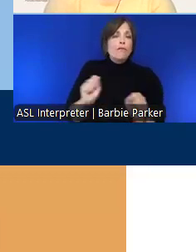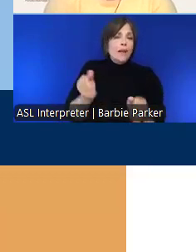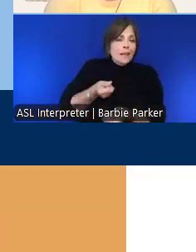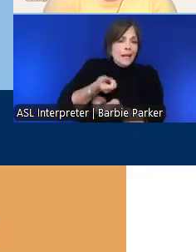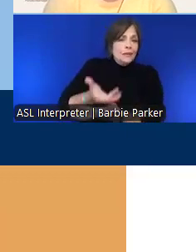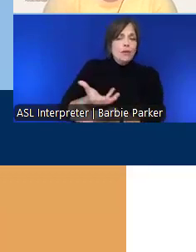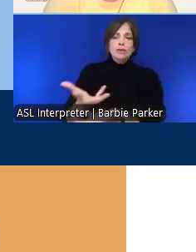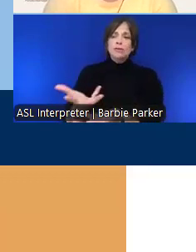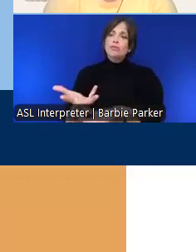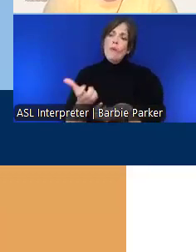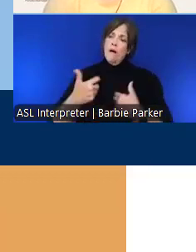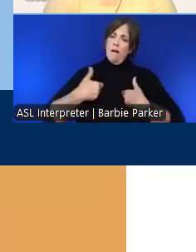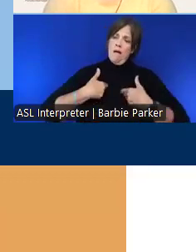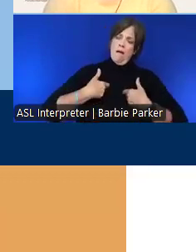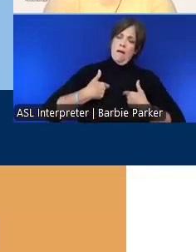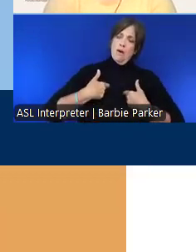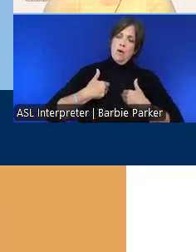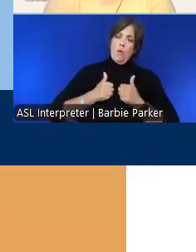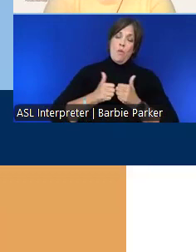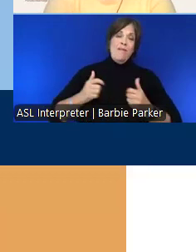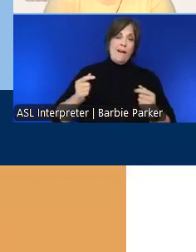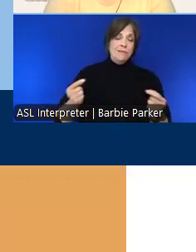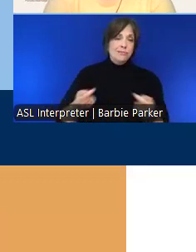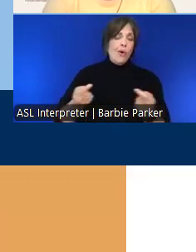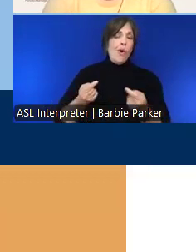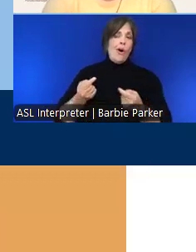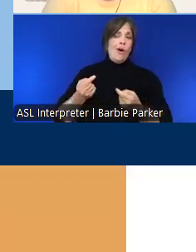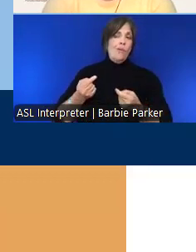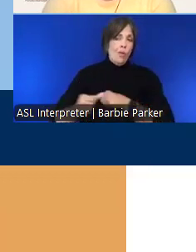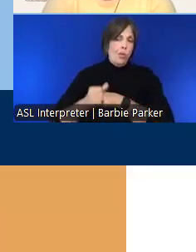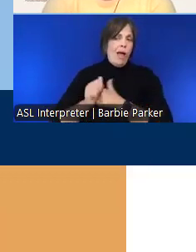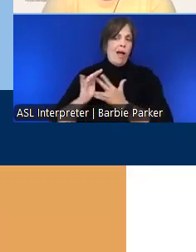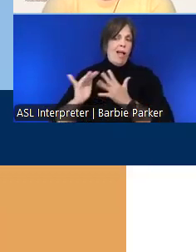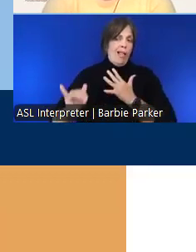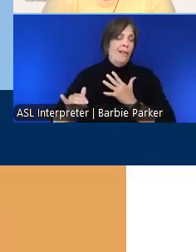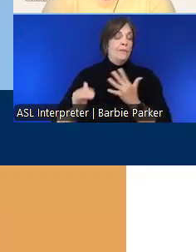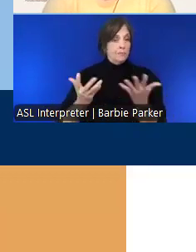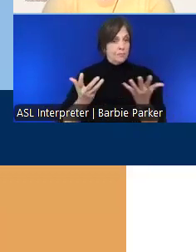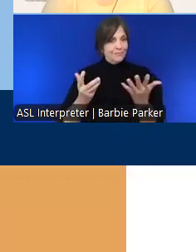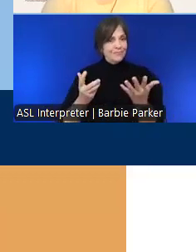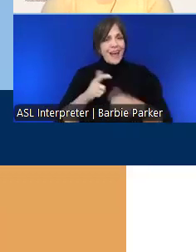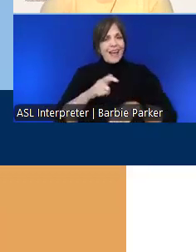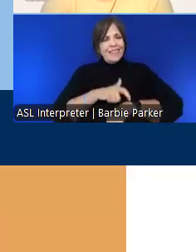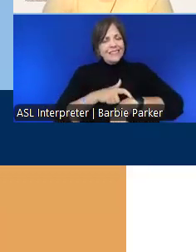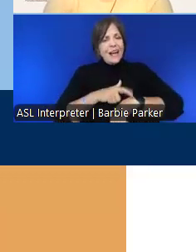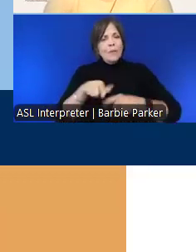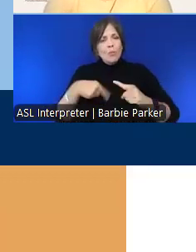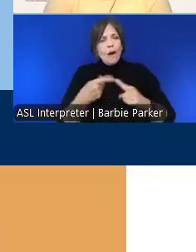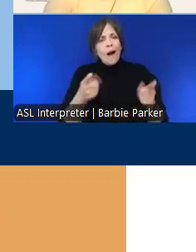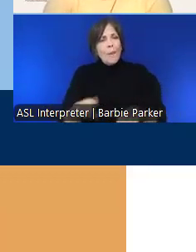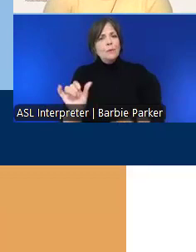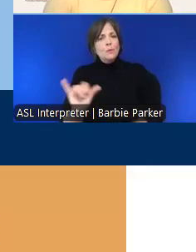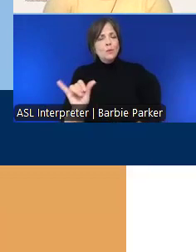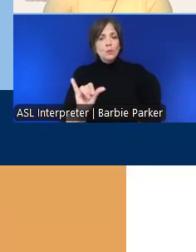other repercussions, right? It is about the timing of marriage as well, right? Perhaps they